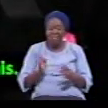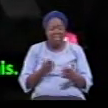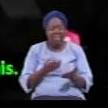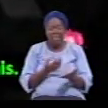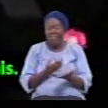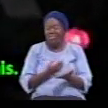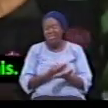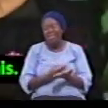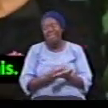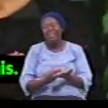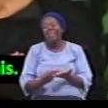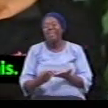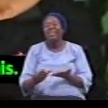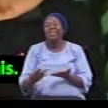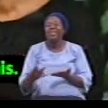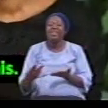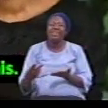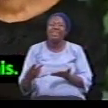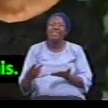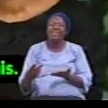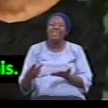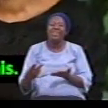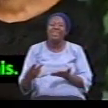Jesus never